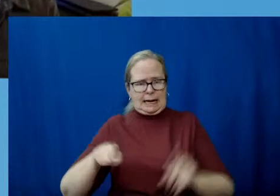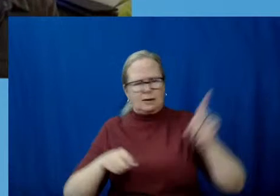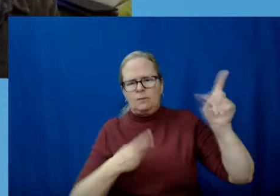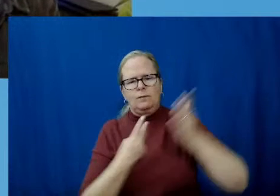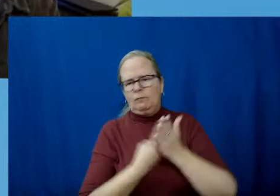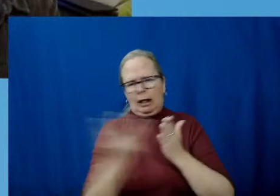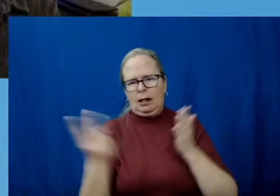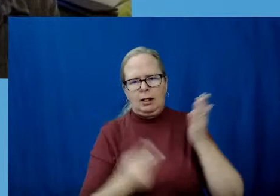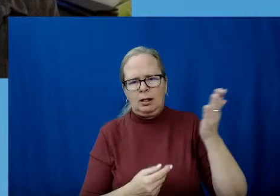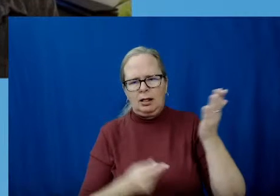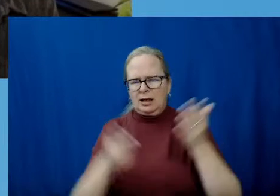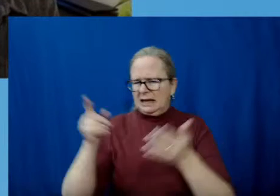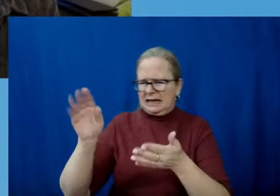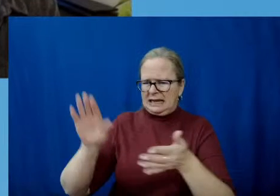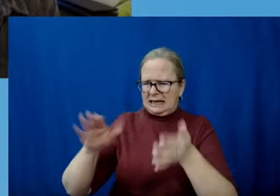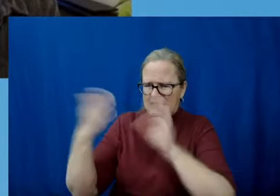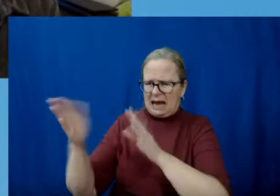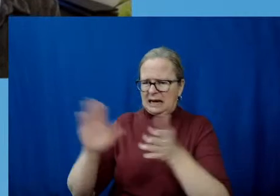wickedness, in my opinion.